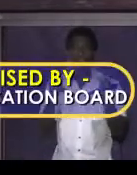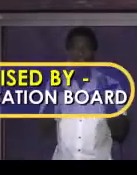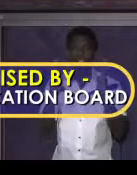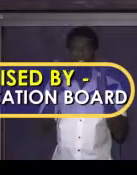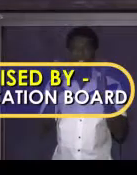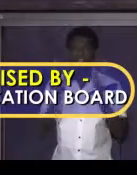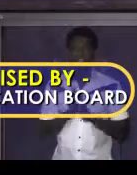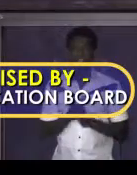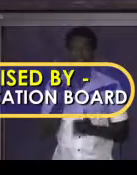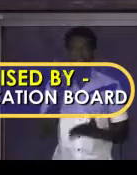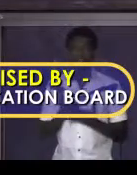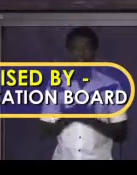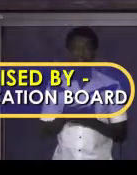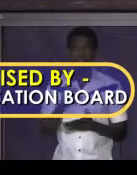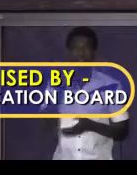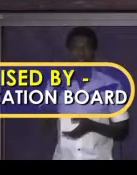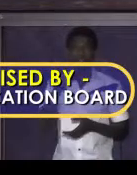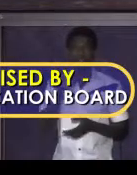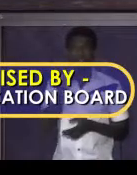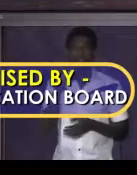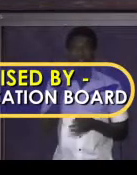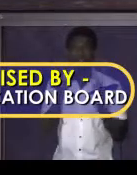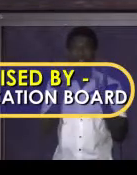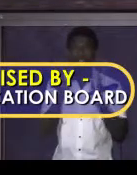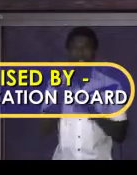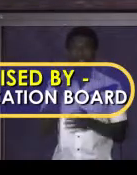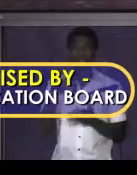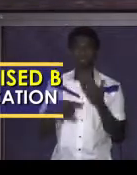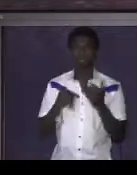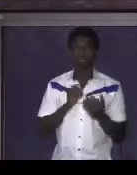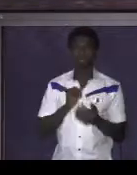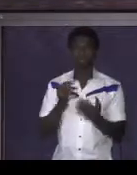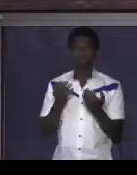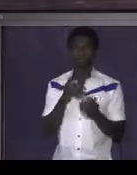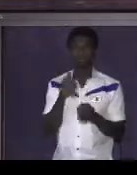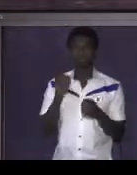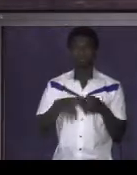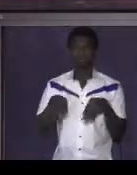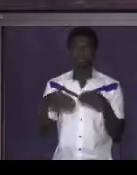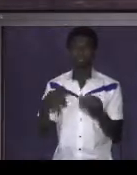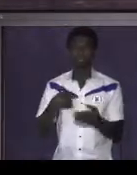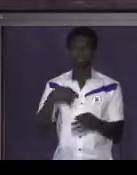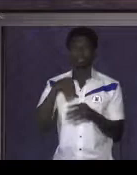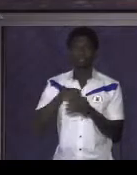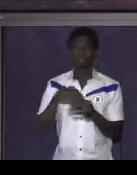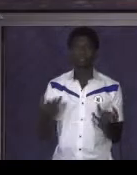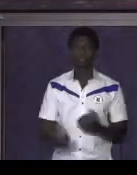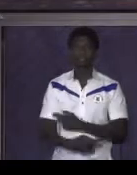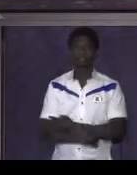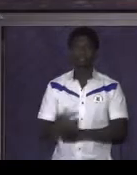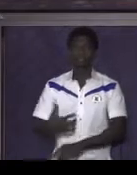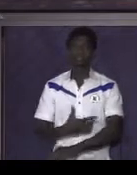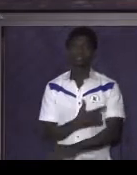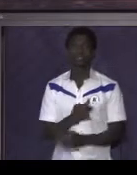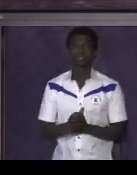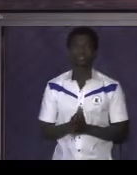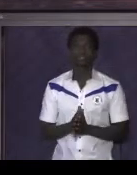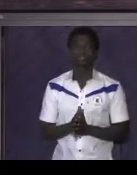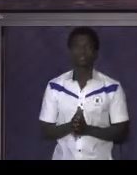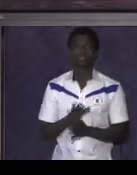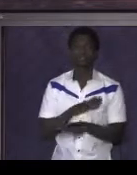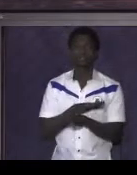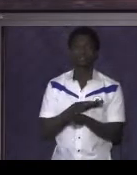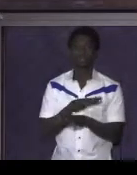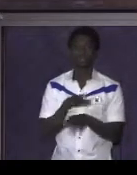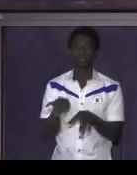100% attention. Good. 100% attention is what I want you to give me in today's lesson.